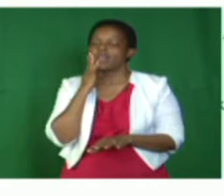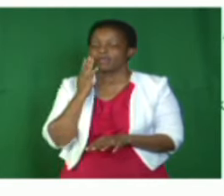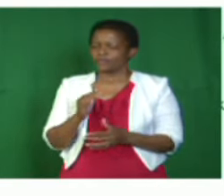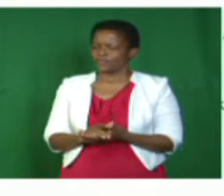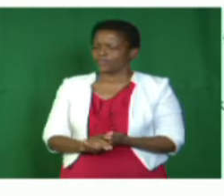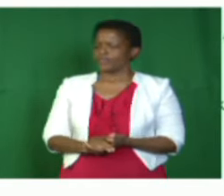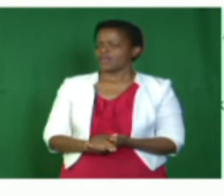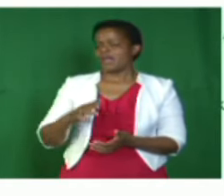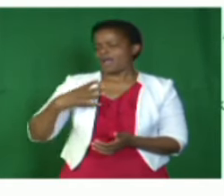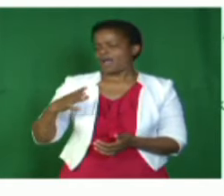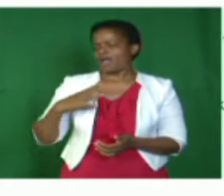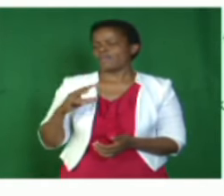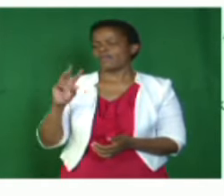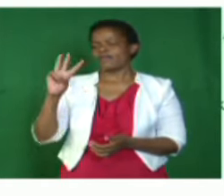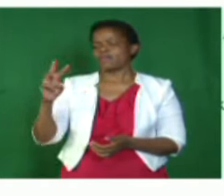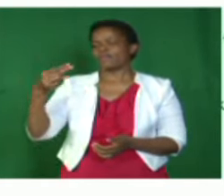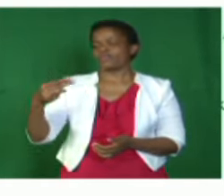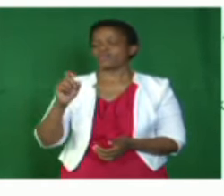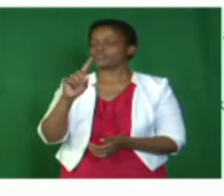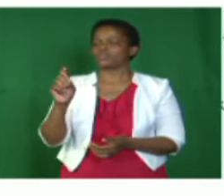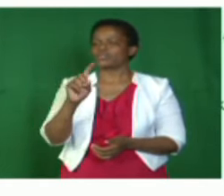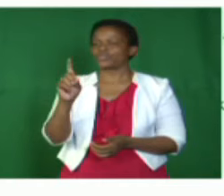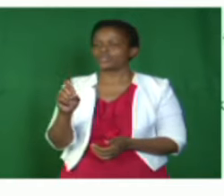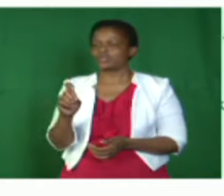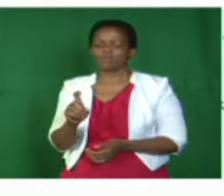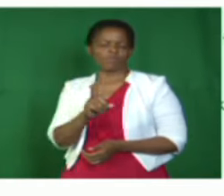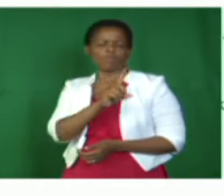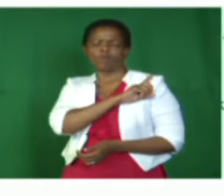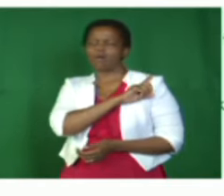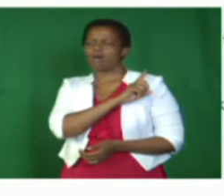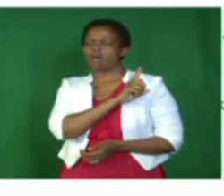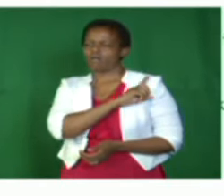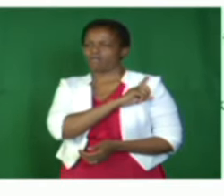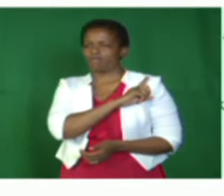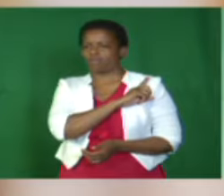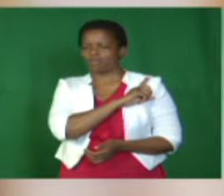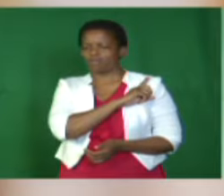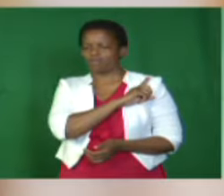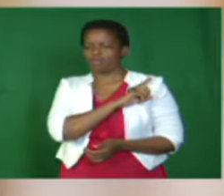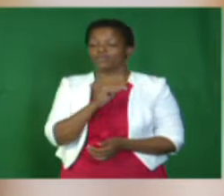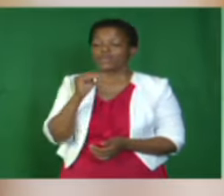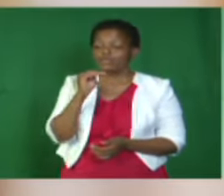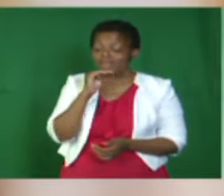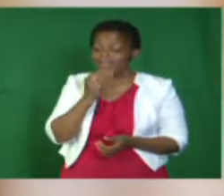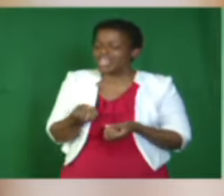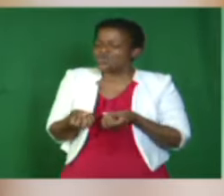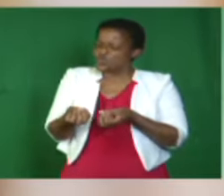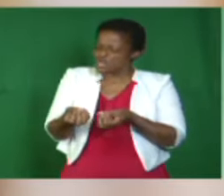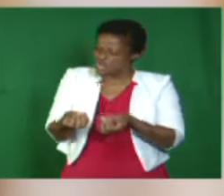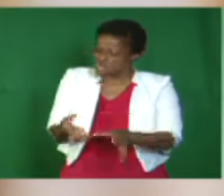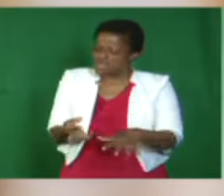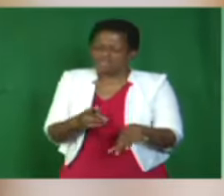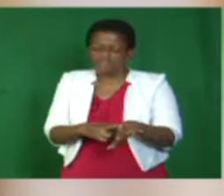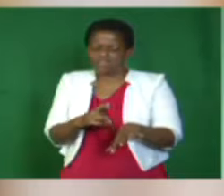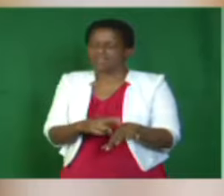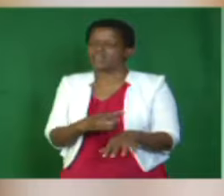WH question, why, requiring you to state a reason. Once you've understood, or when you have